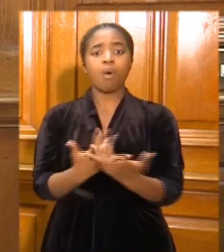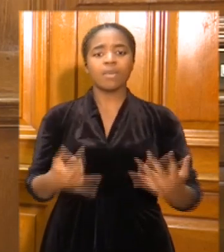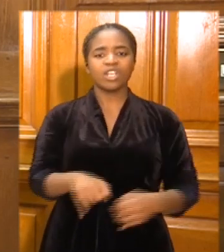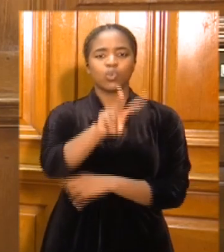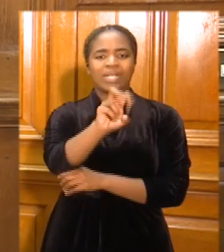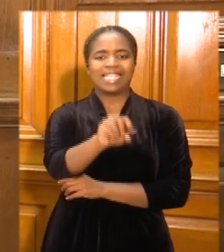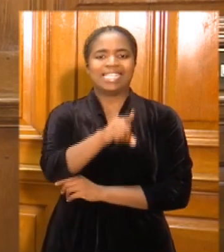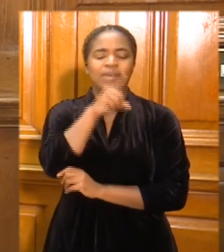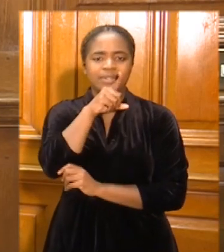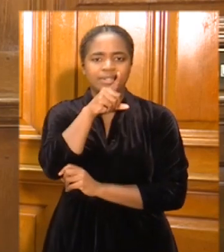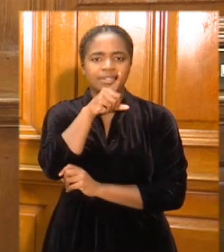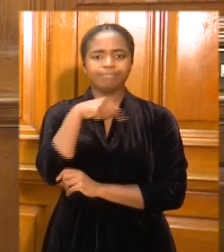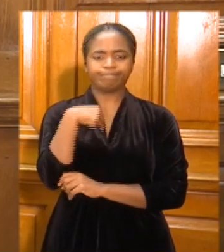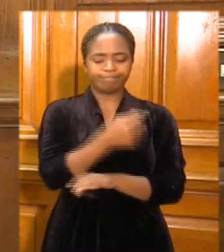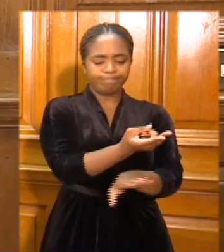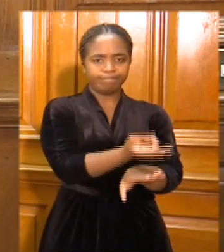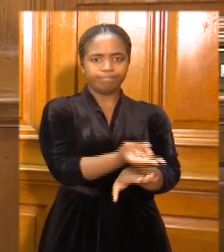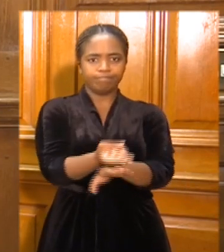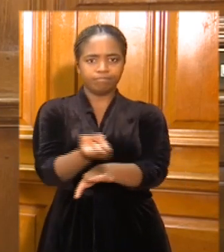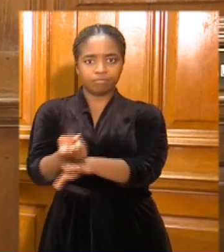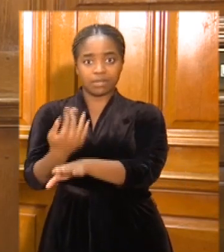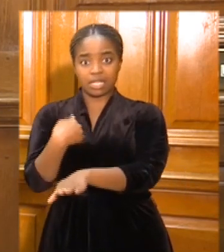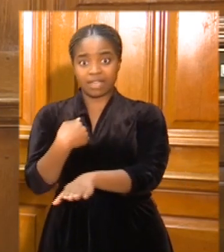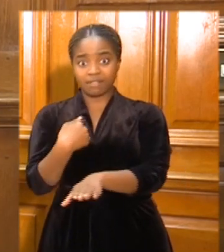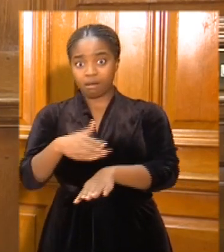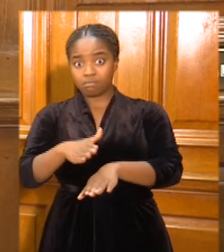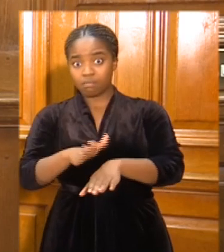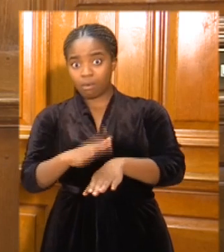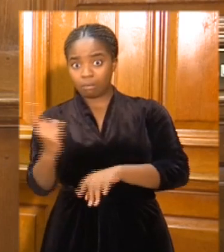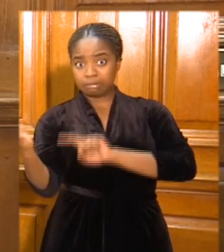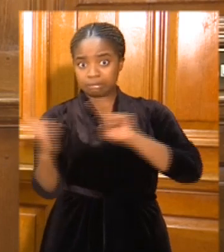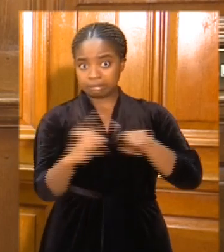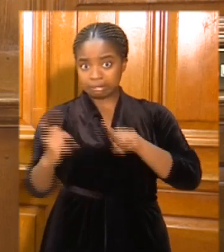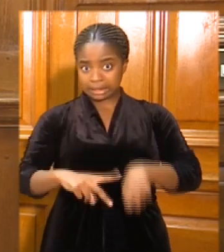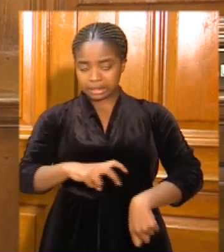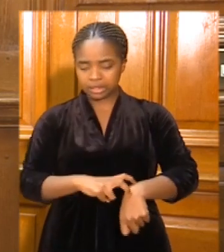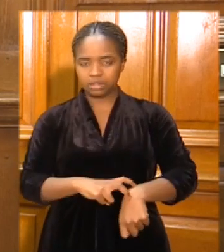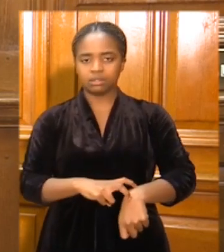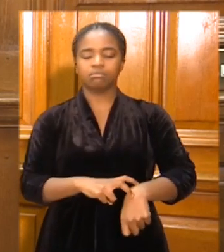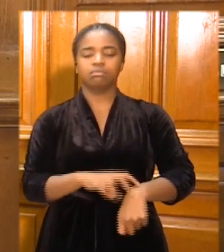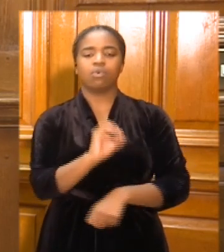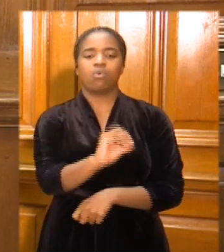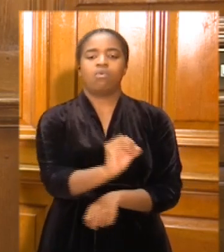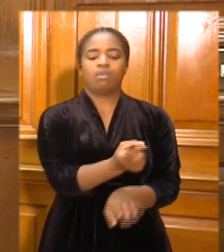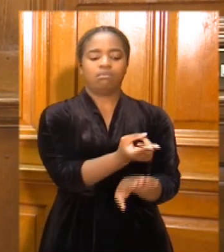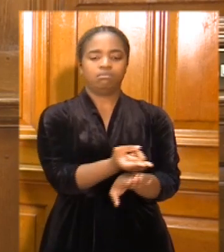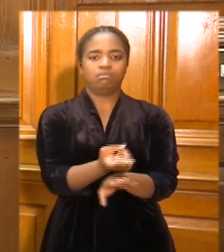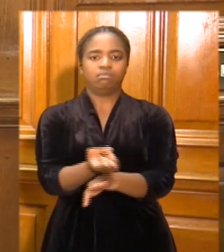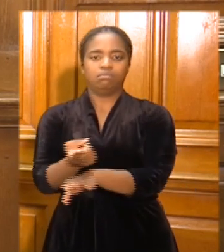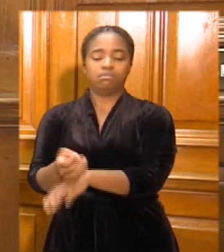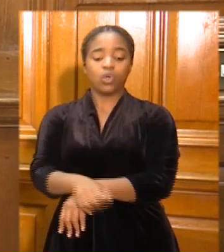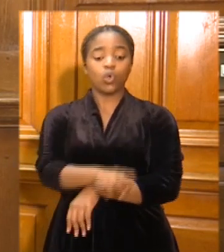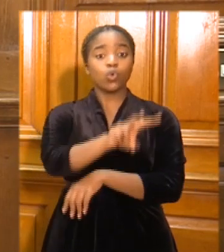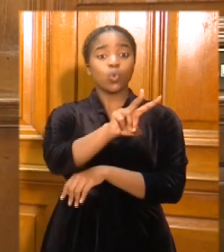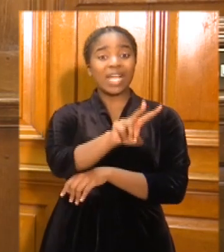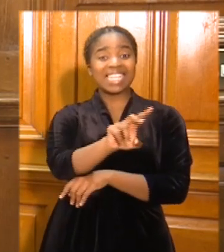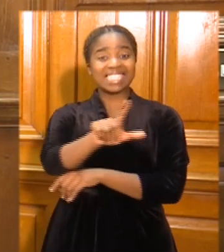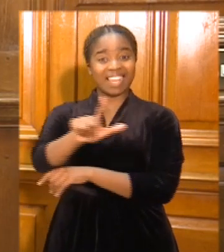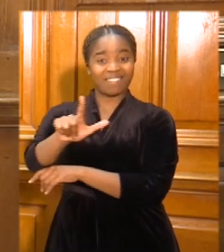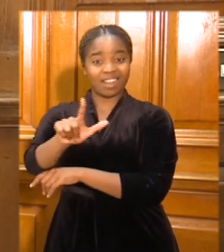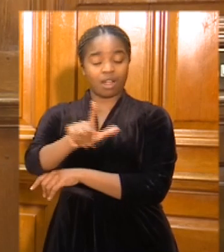being repurposed for COVID-19 cases. And there are 27 filled